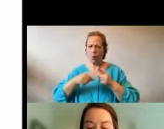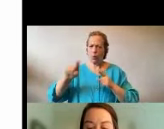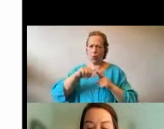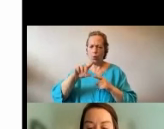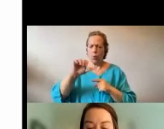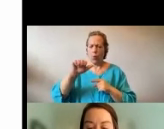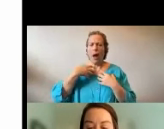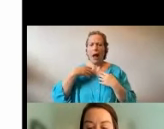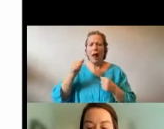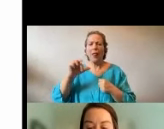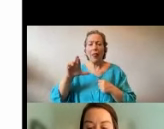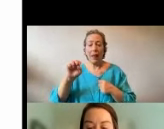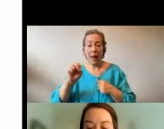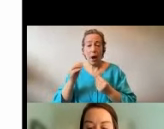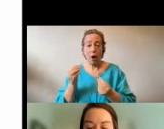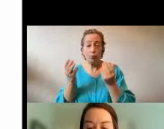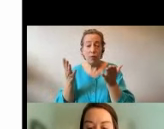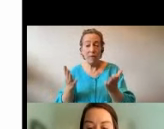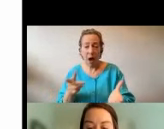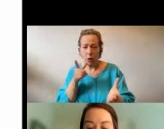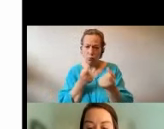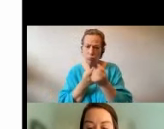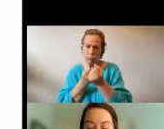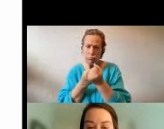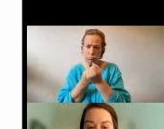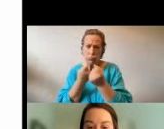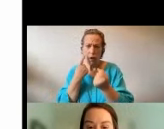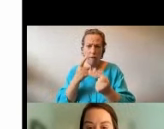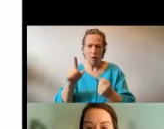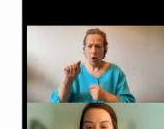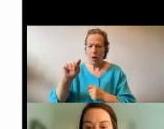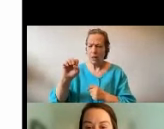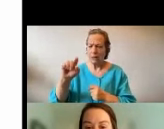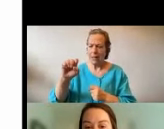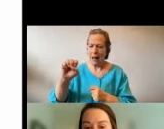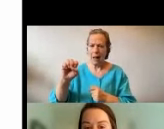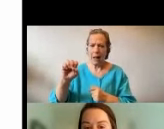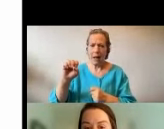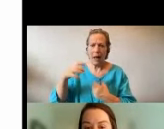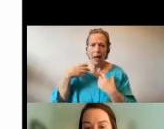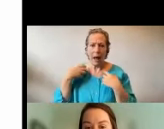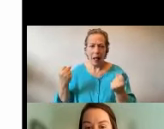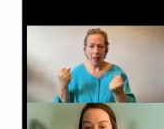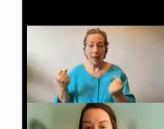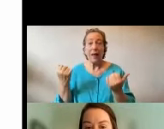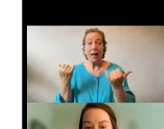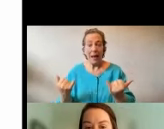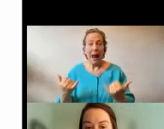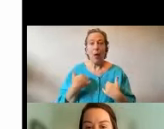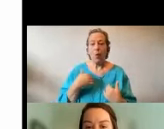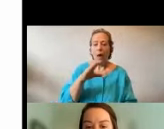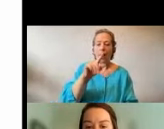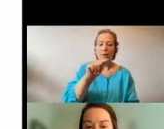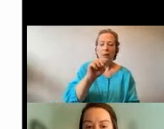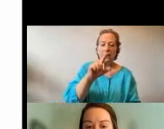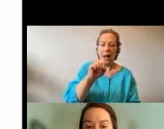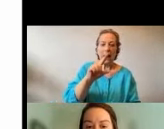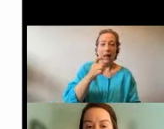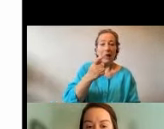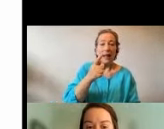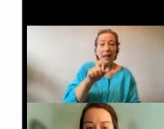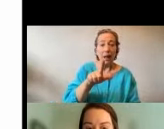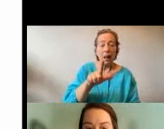for telehealth. And we now see that the delivery of telelegal is also possible and should have been done as